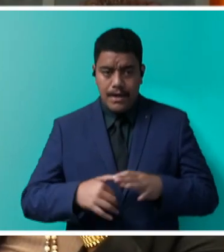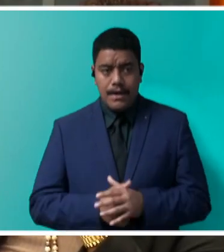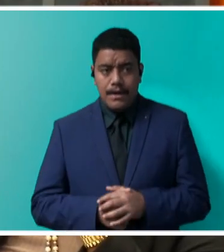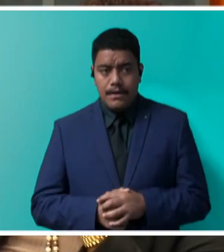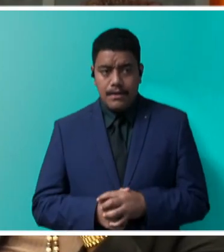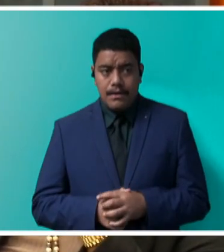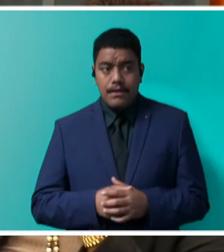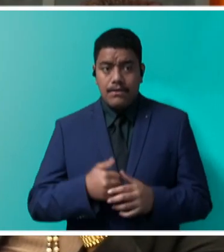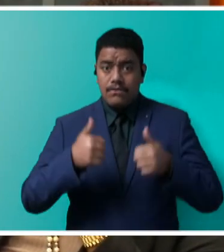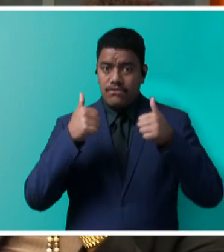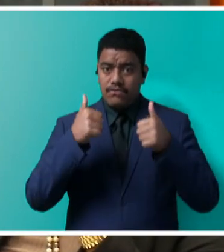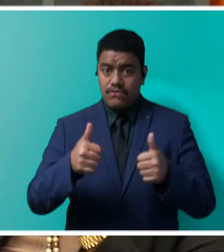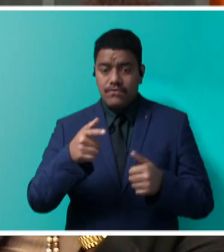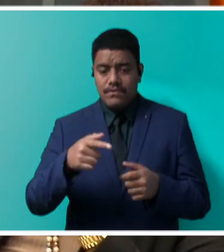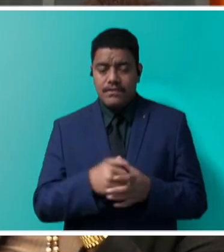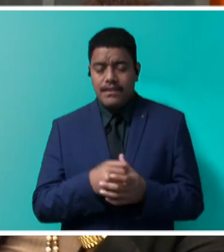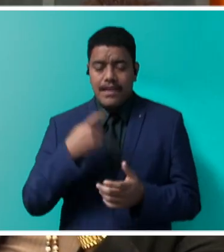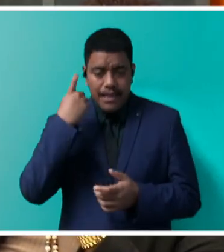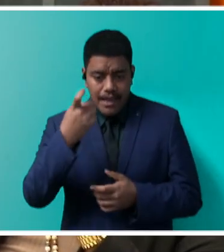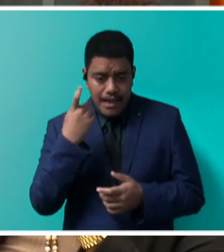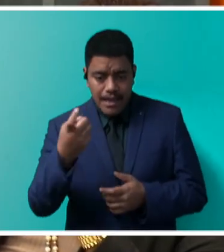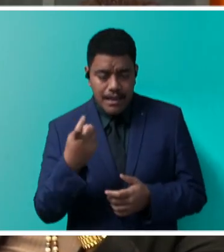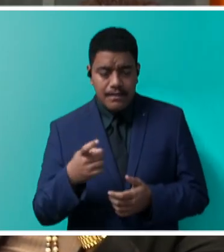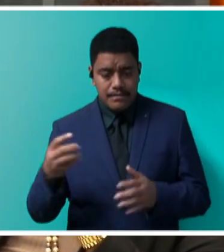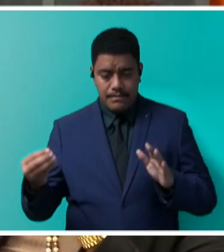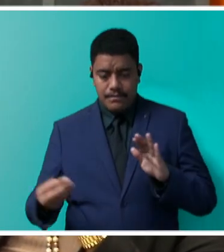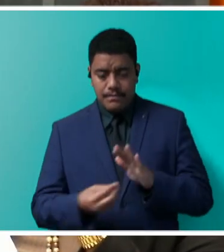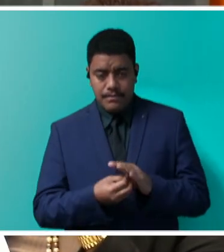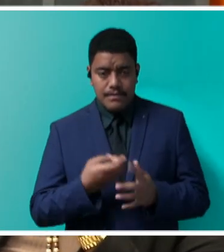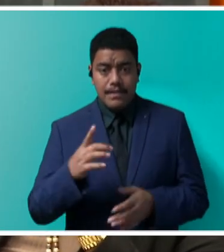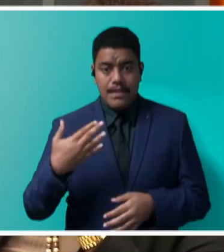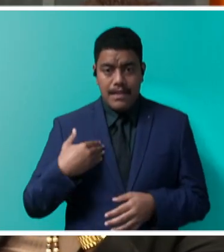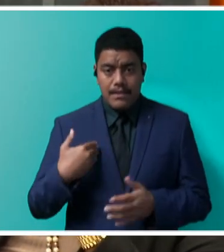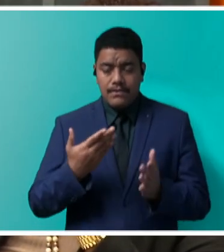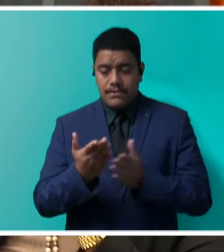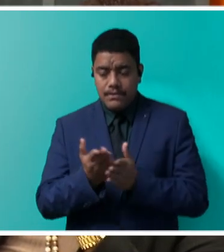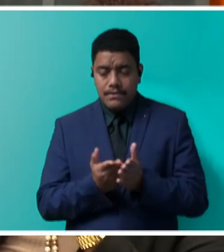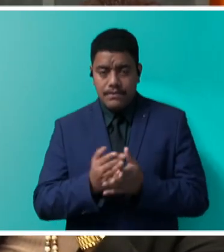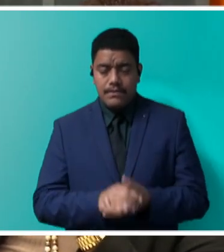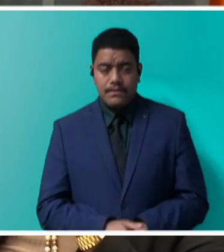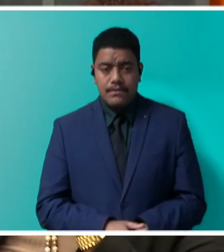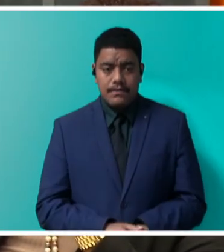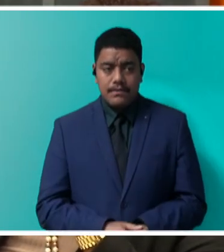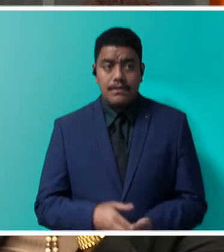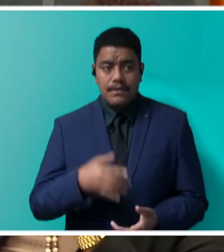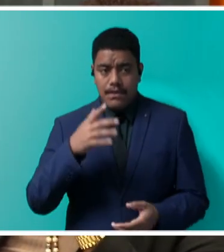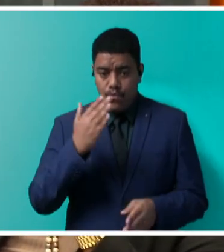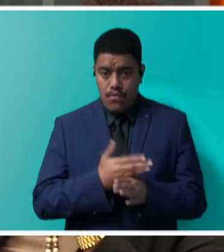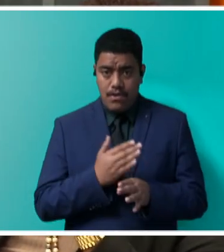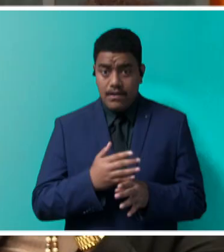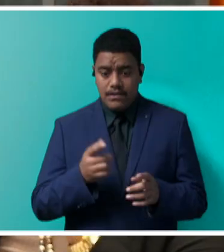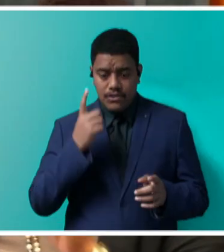will include integrated network of care, digital health and telemedicine, and again, workforce